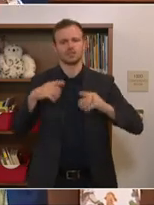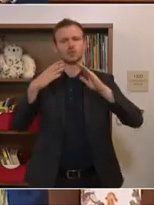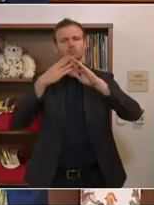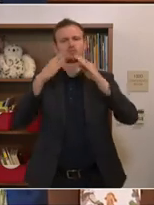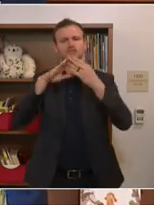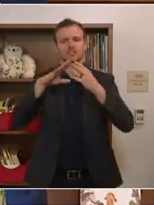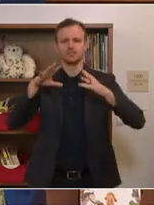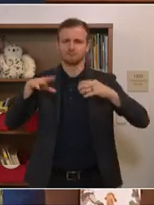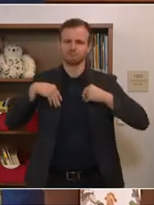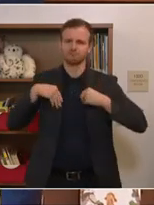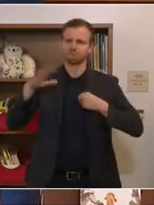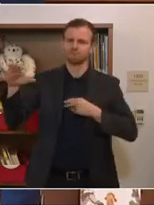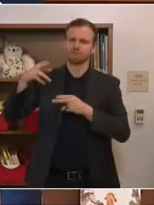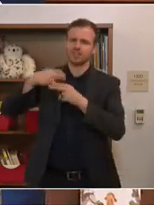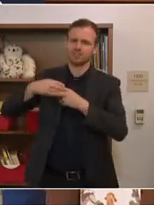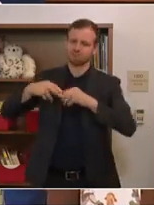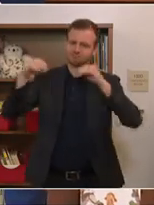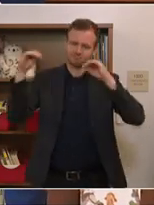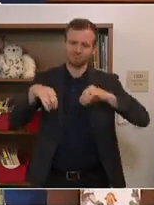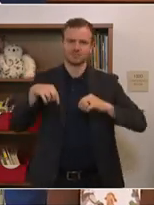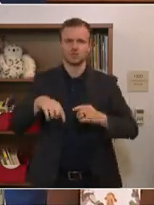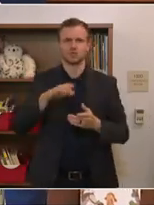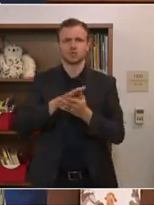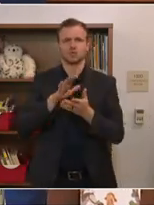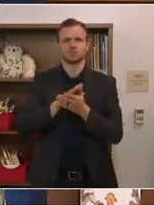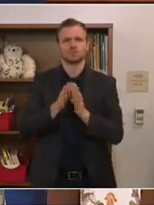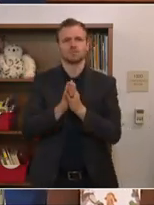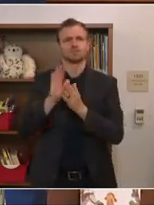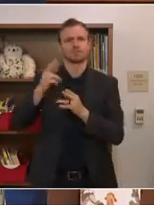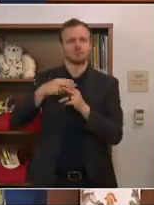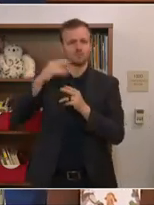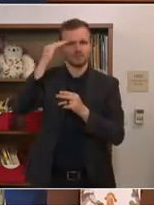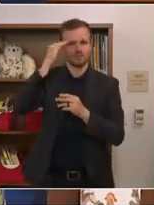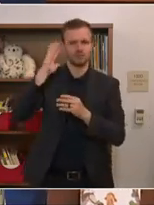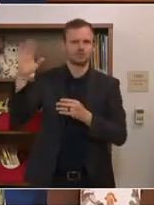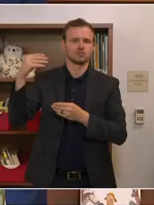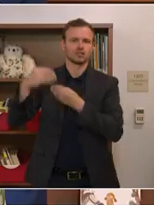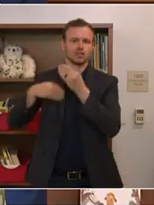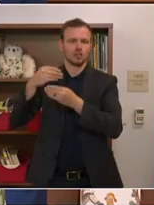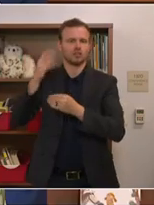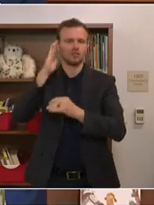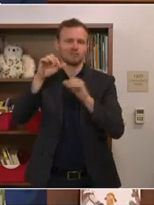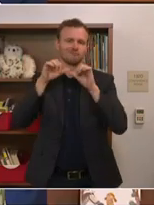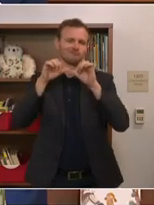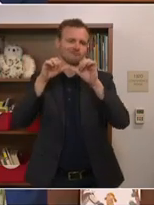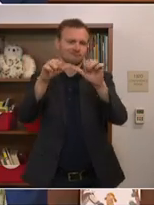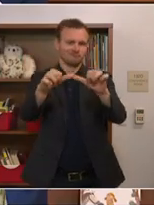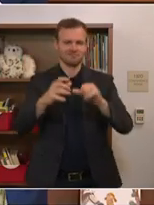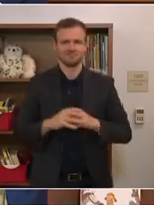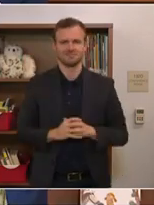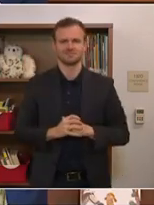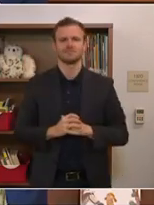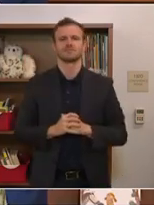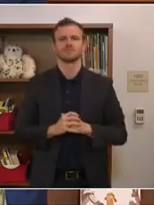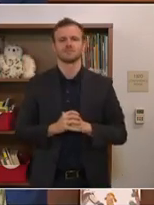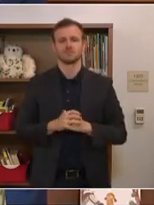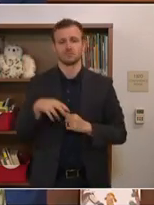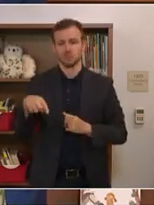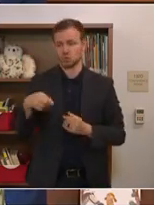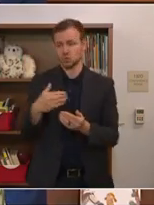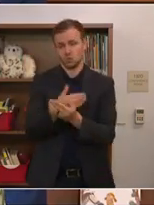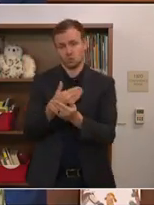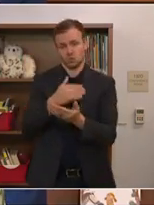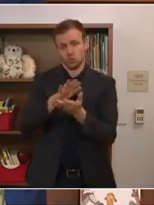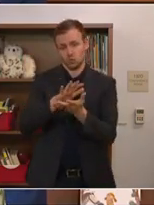great confidence that everyone here is going to carry on the legacy of Ms. Whitlock in this new modernized space, which will